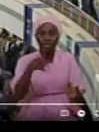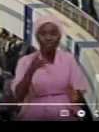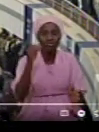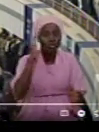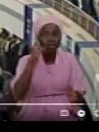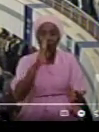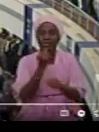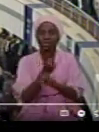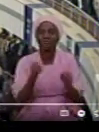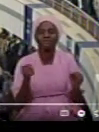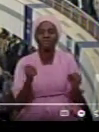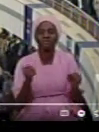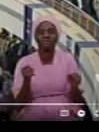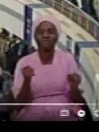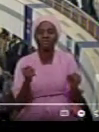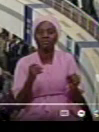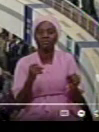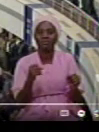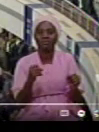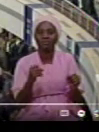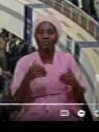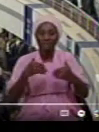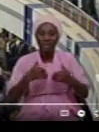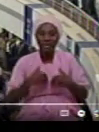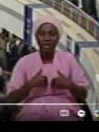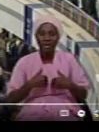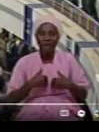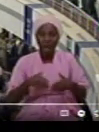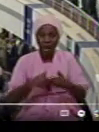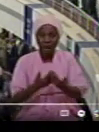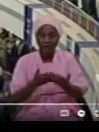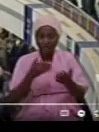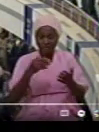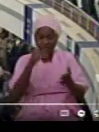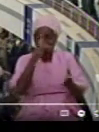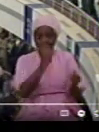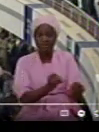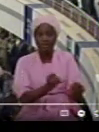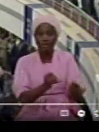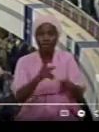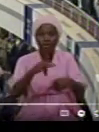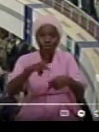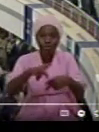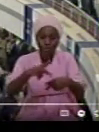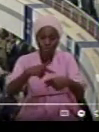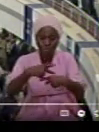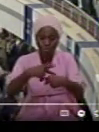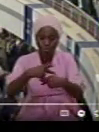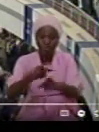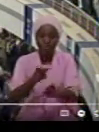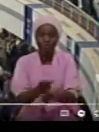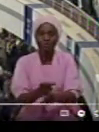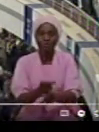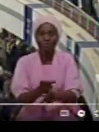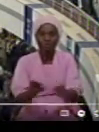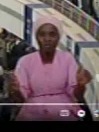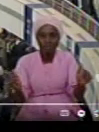saved. And that faith produces corresponding action.